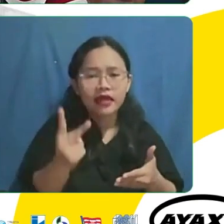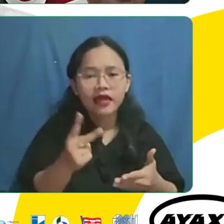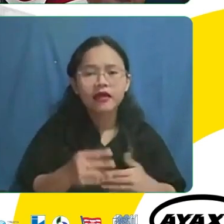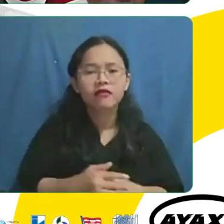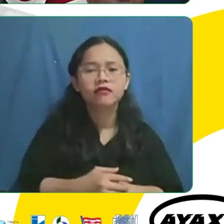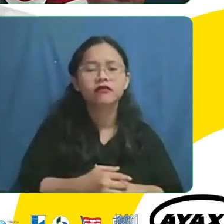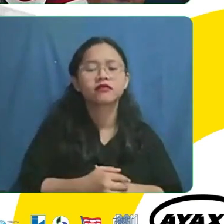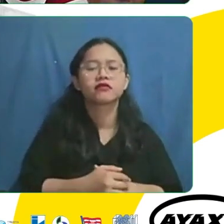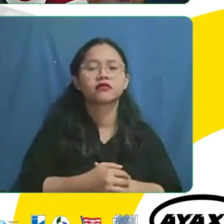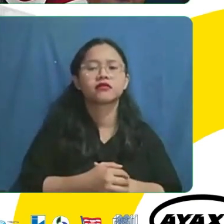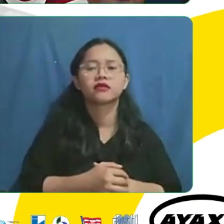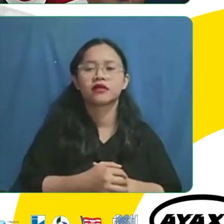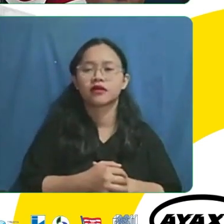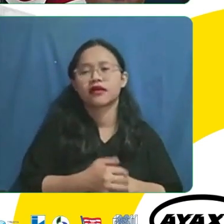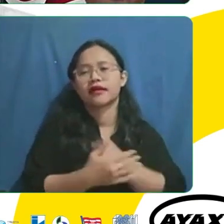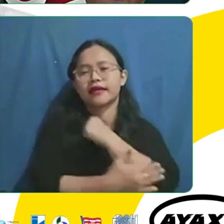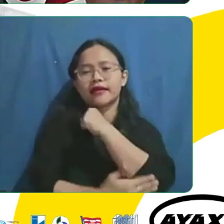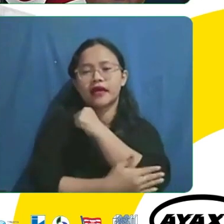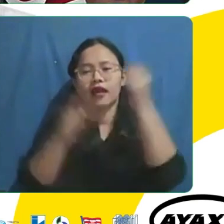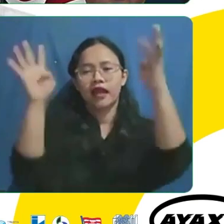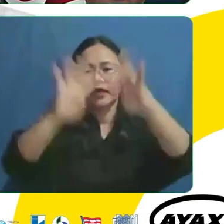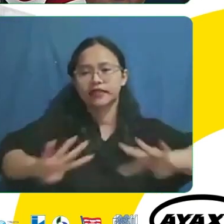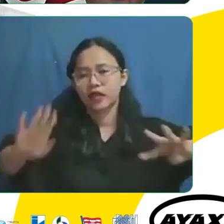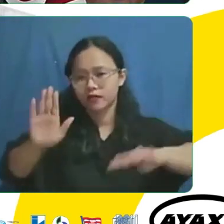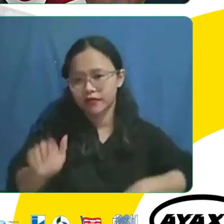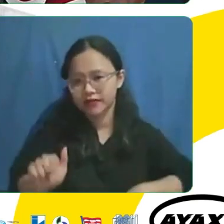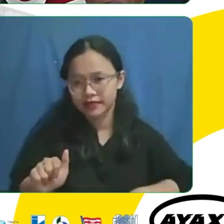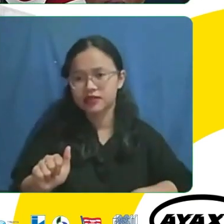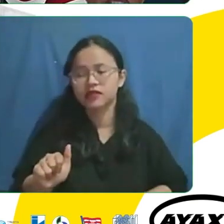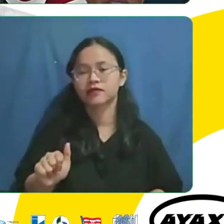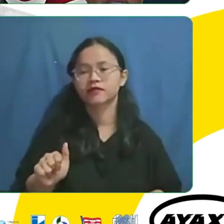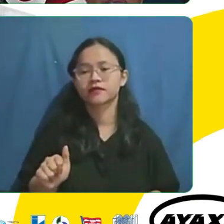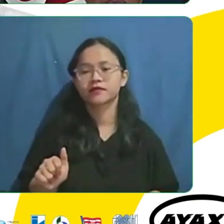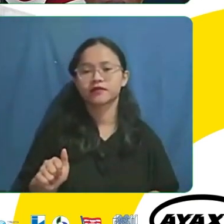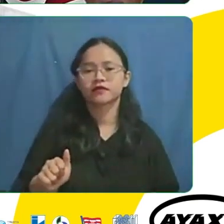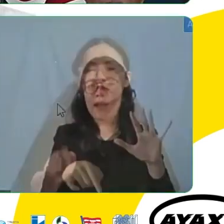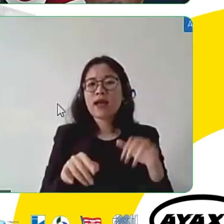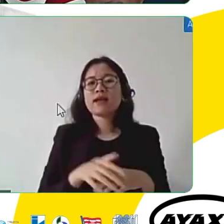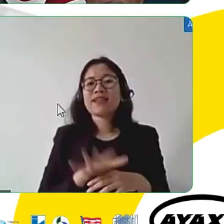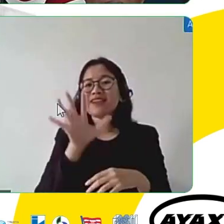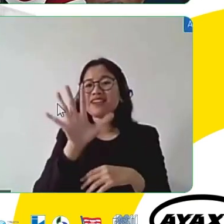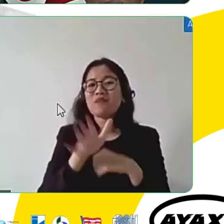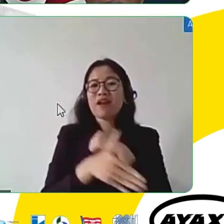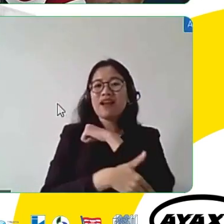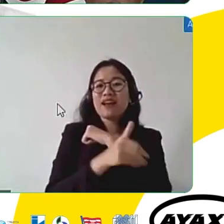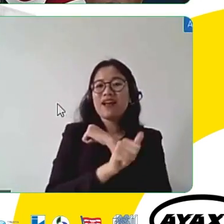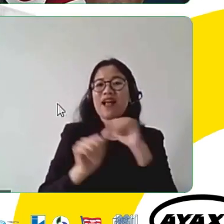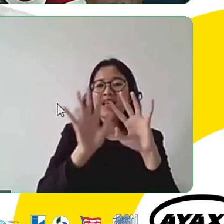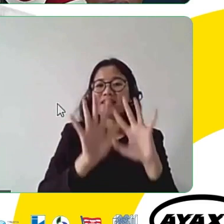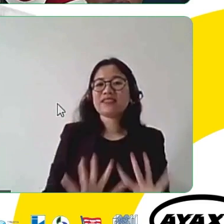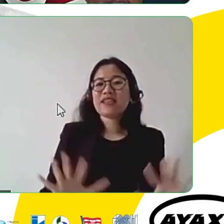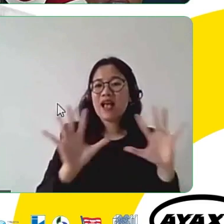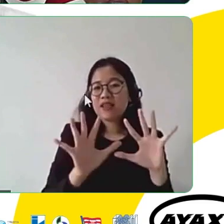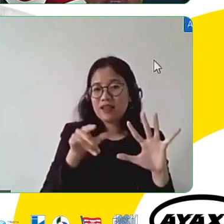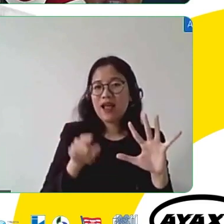okay, I choose the 5 Asian countries here from 1990 to 2019.